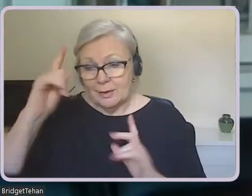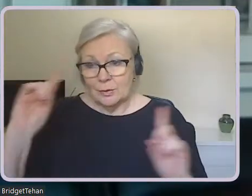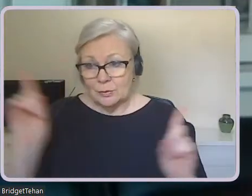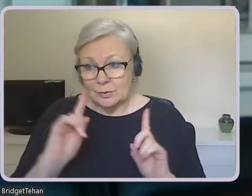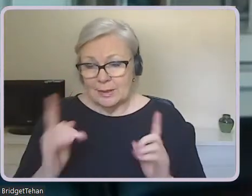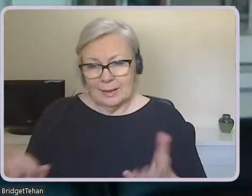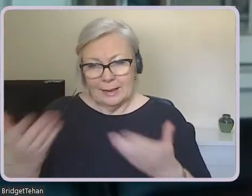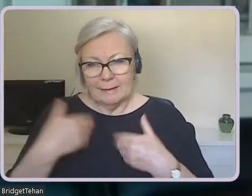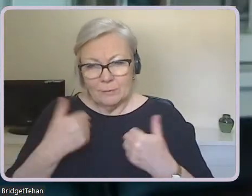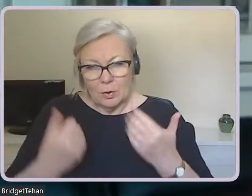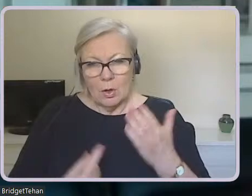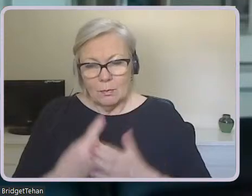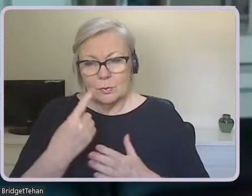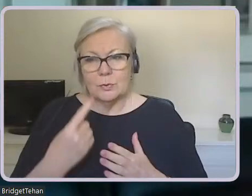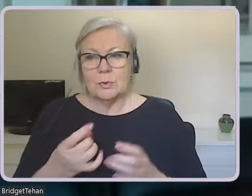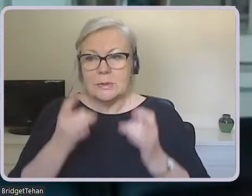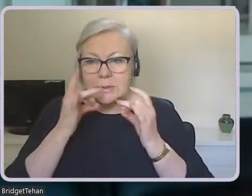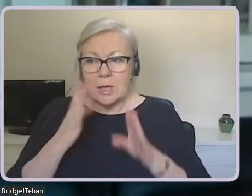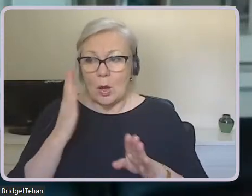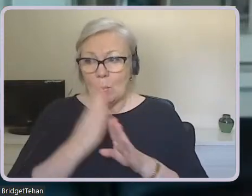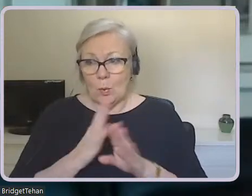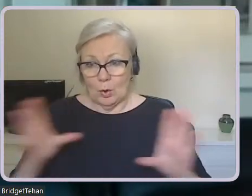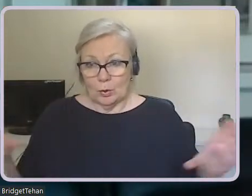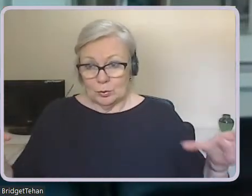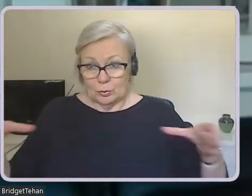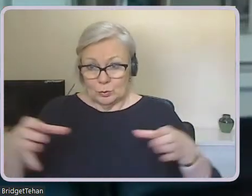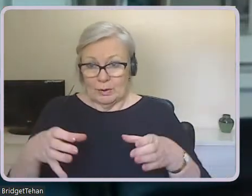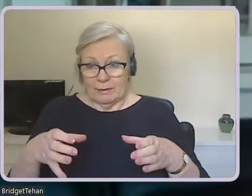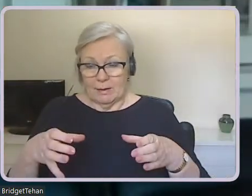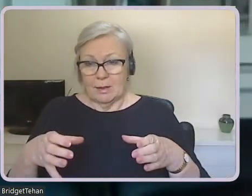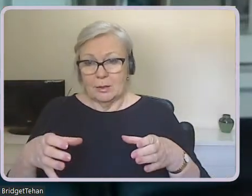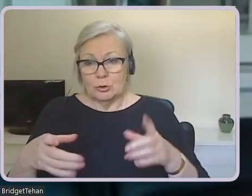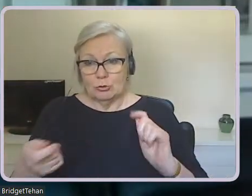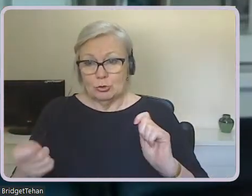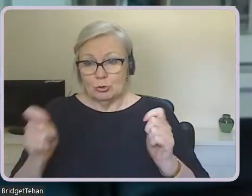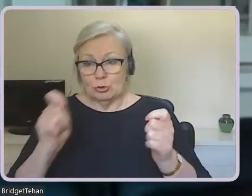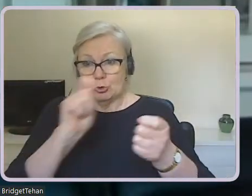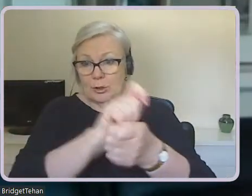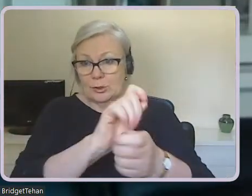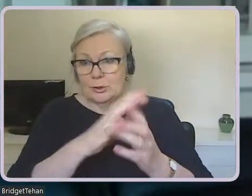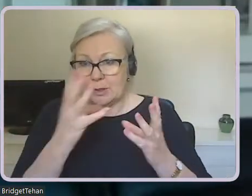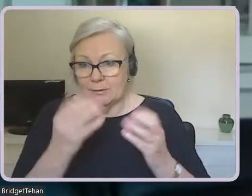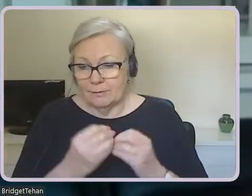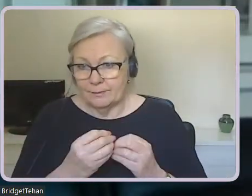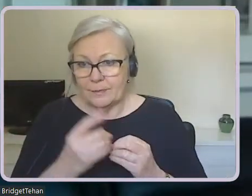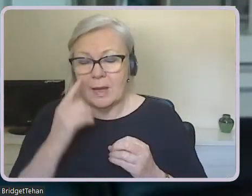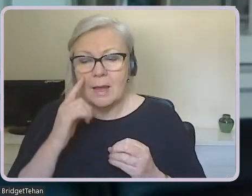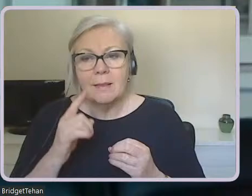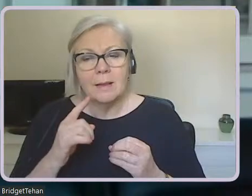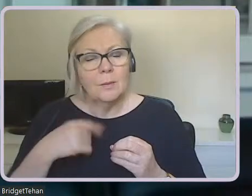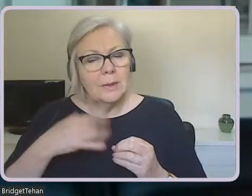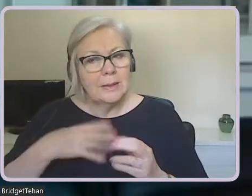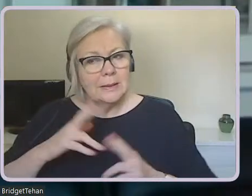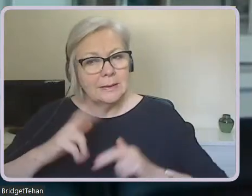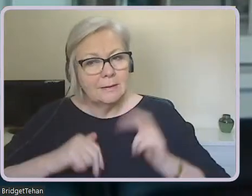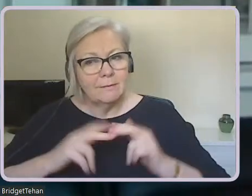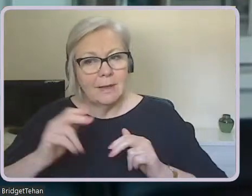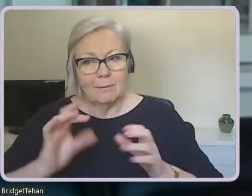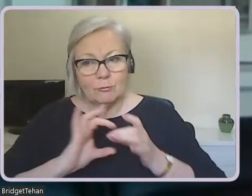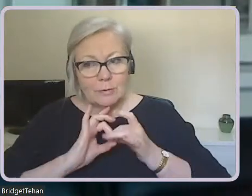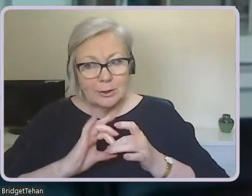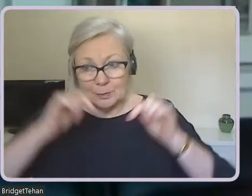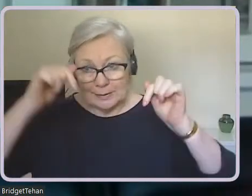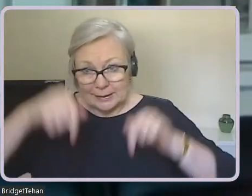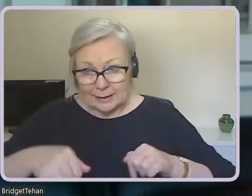to start to work collectively to change that. I think we should build on this relationship between the people here in the room today and the people that have